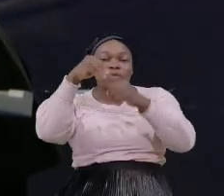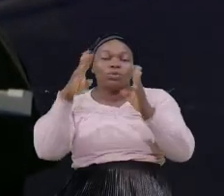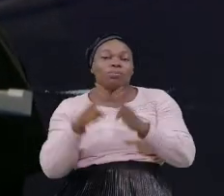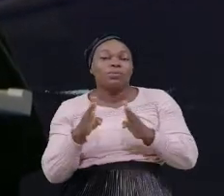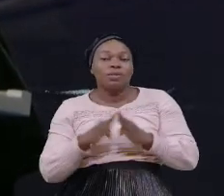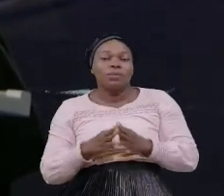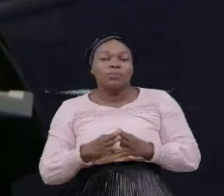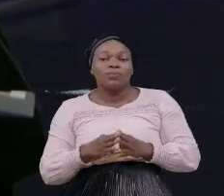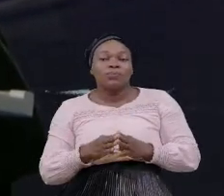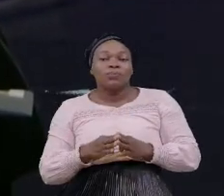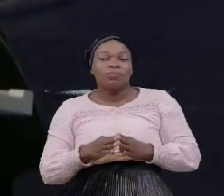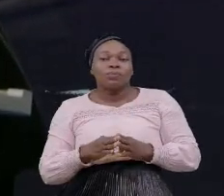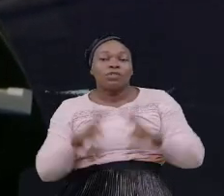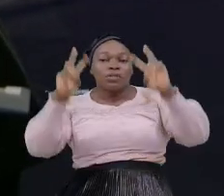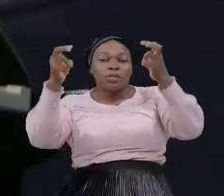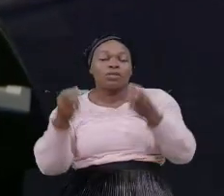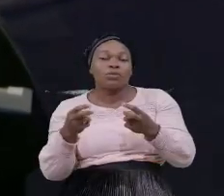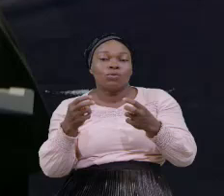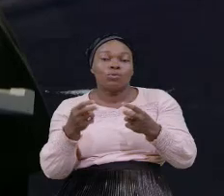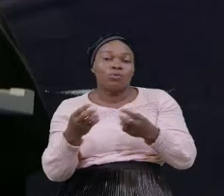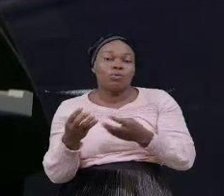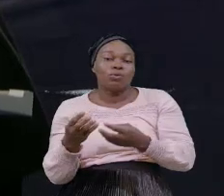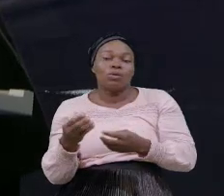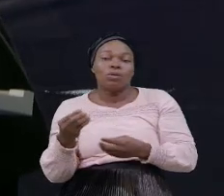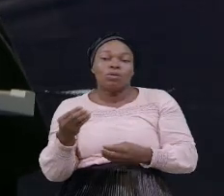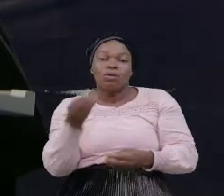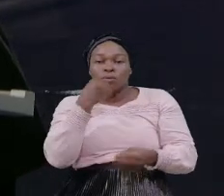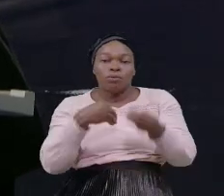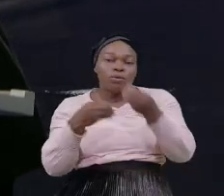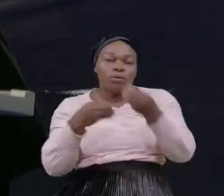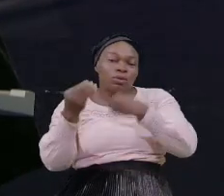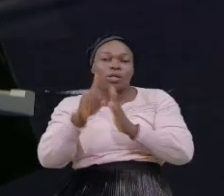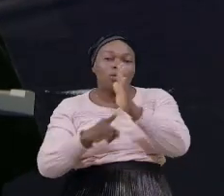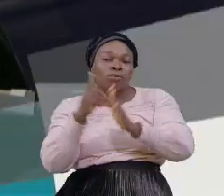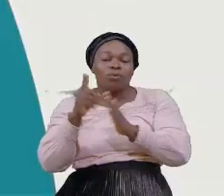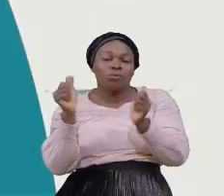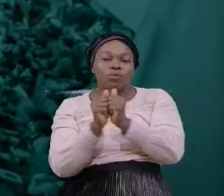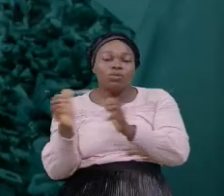titled Launch Hour with Jesus for all those who give their life to Christ.